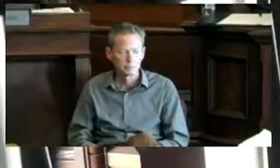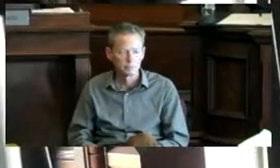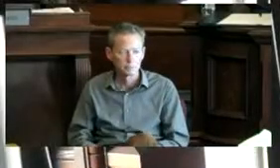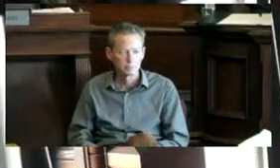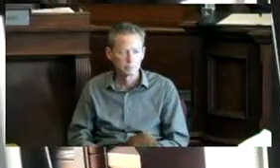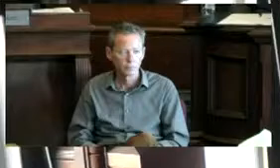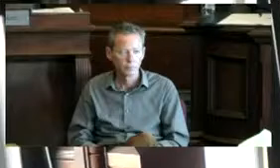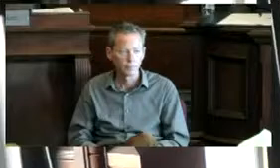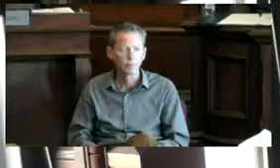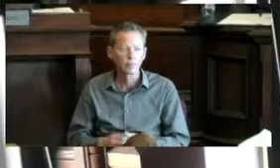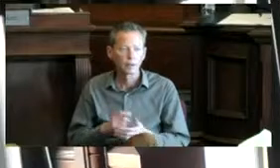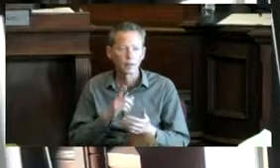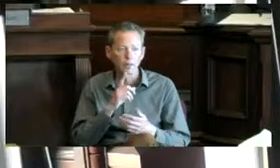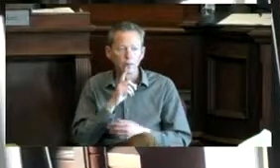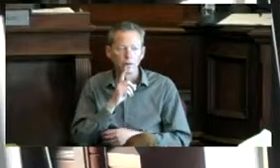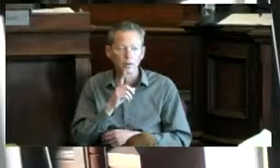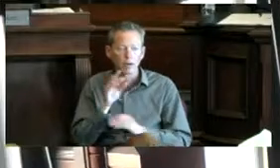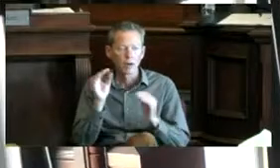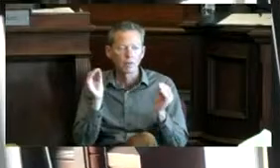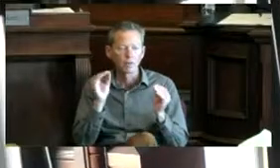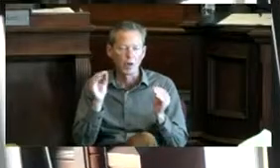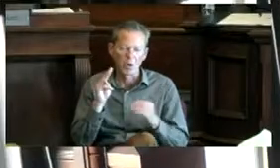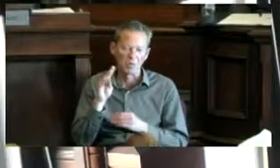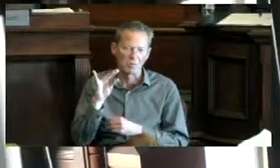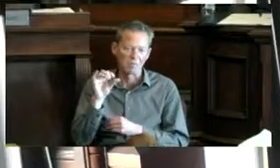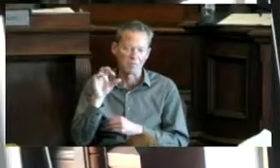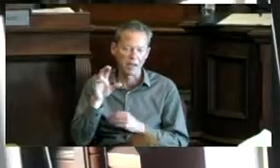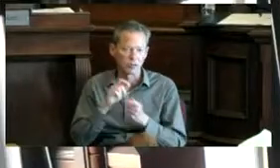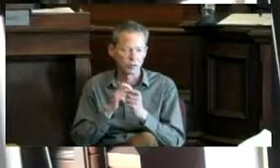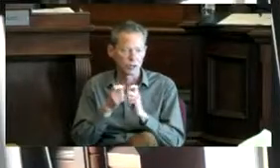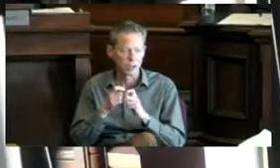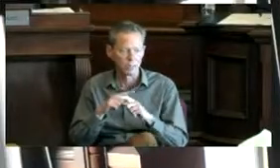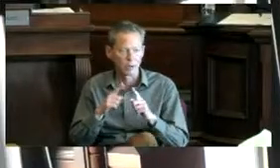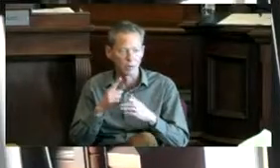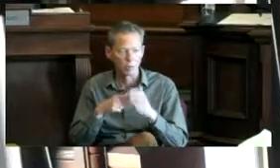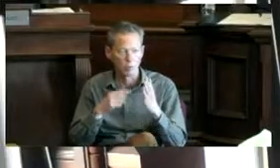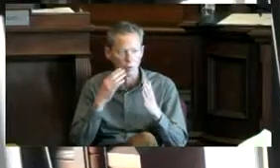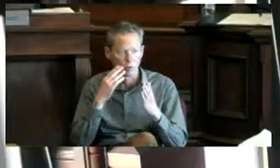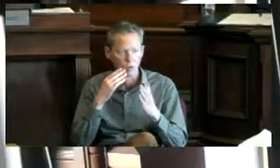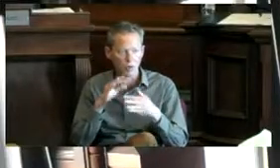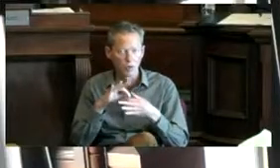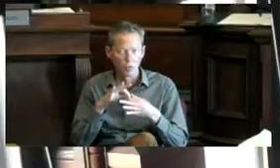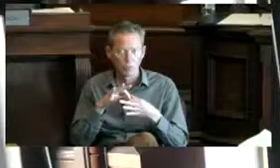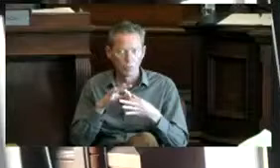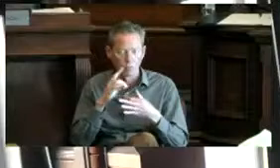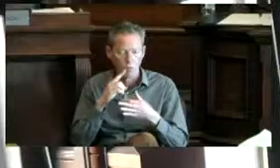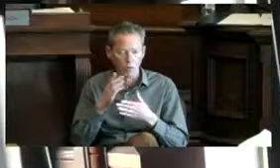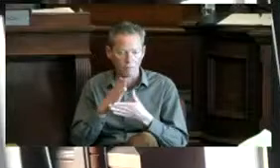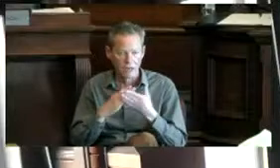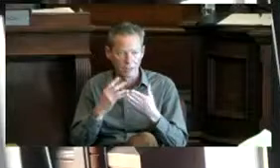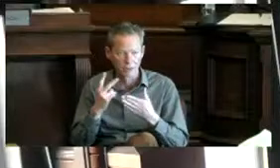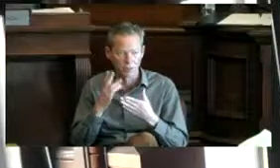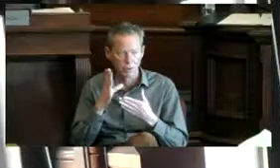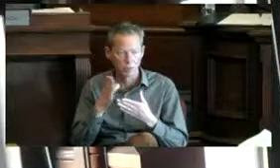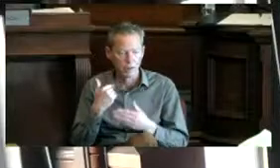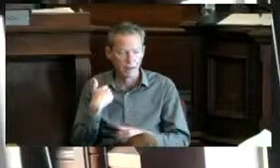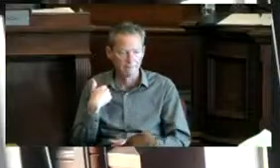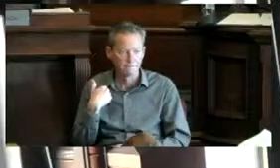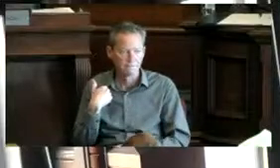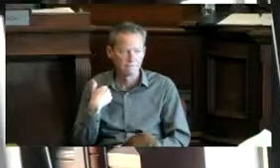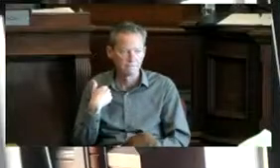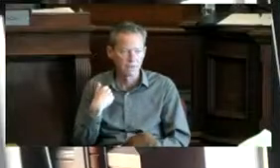Wonderful. Yeah, so there are no, say, major changes, but what we do know as far as this time around is that we will